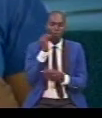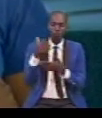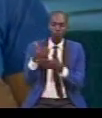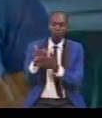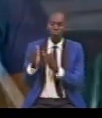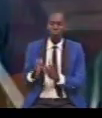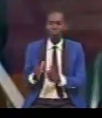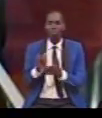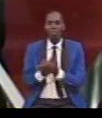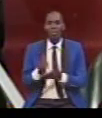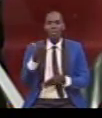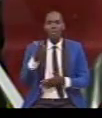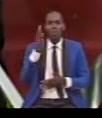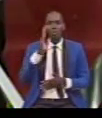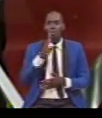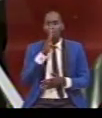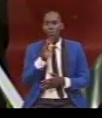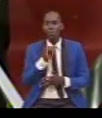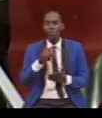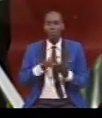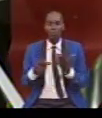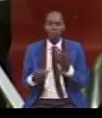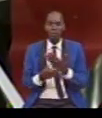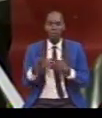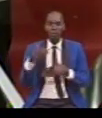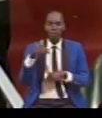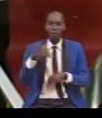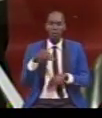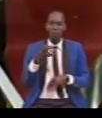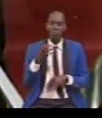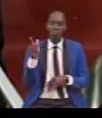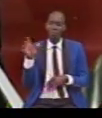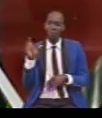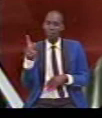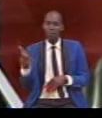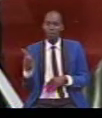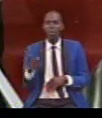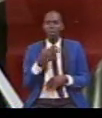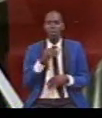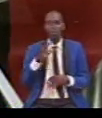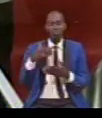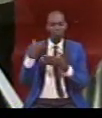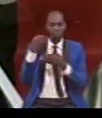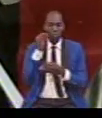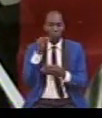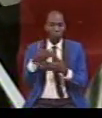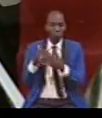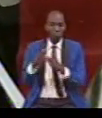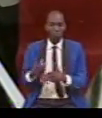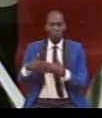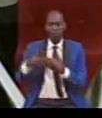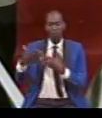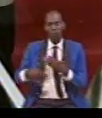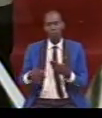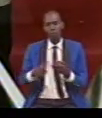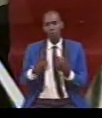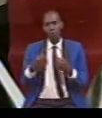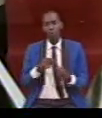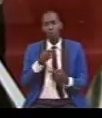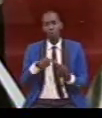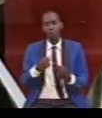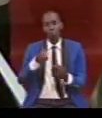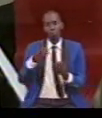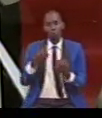going to be a crusade at Hero Stadium. And the neighbors invited her to come. So when she came on Sunday, she